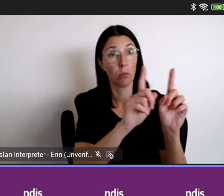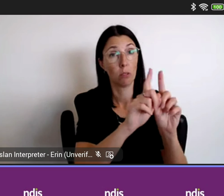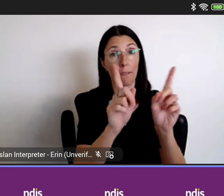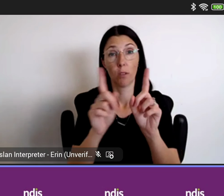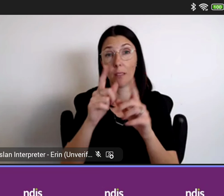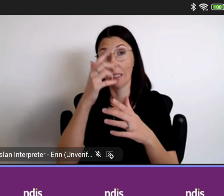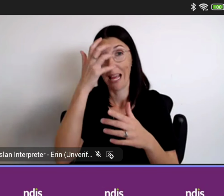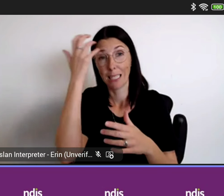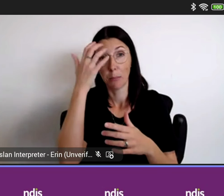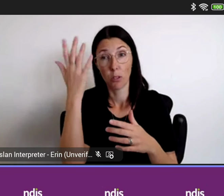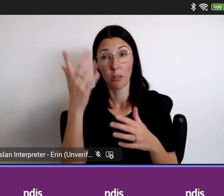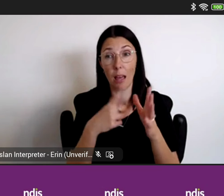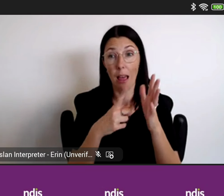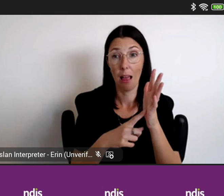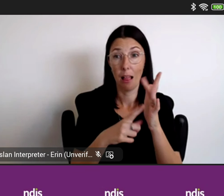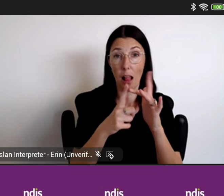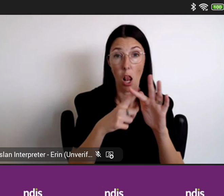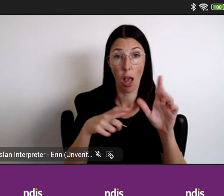other qualifications.